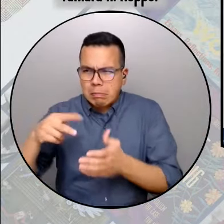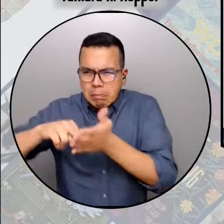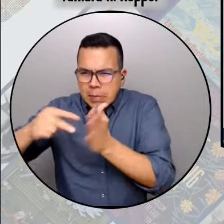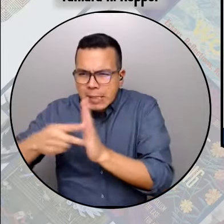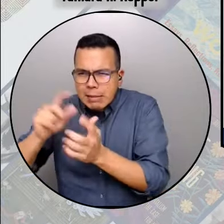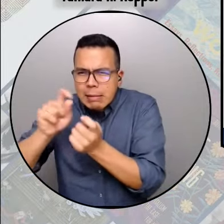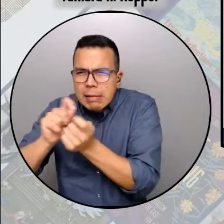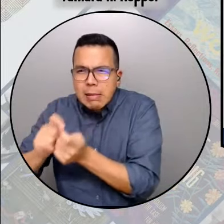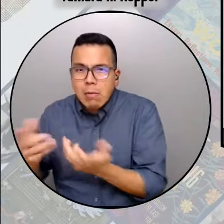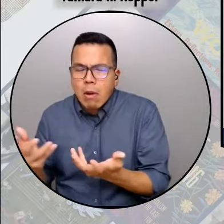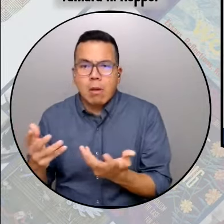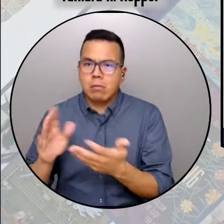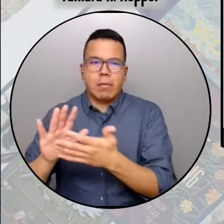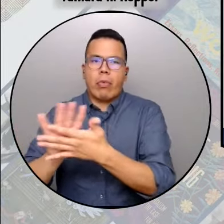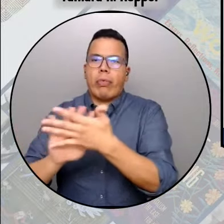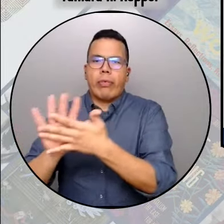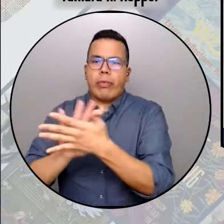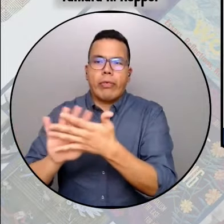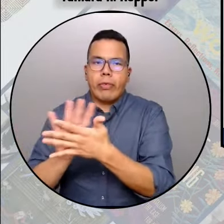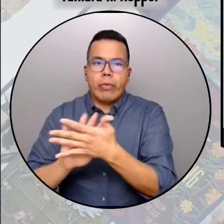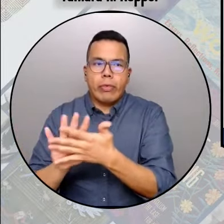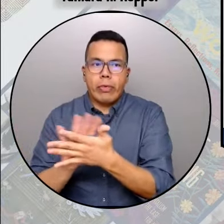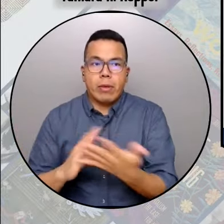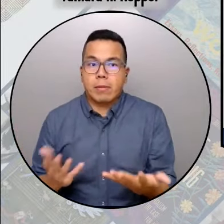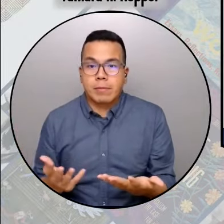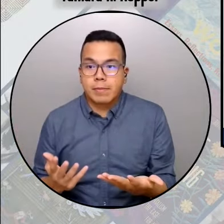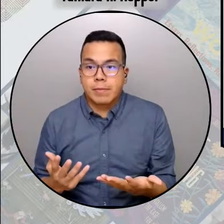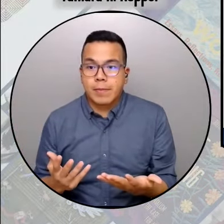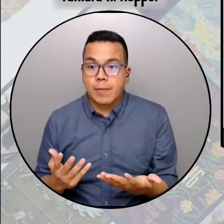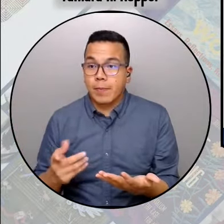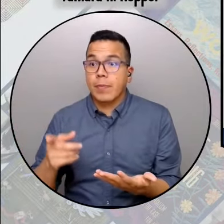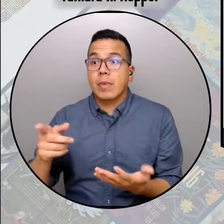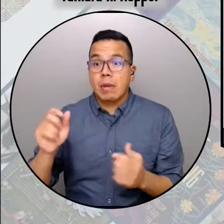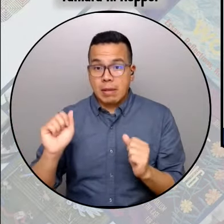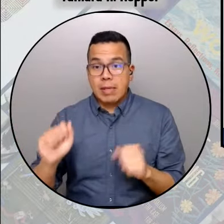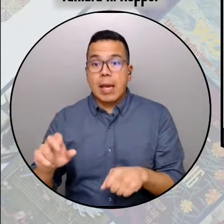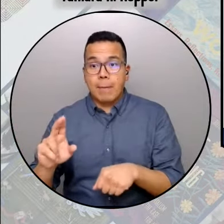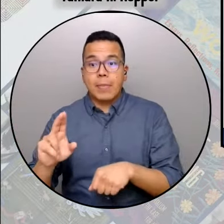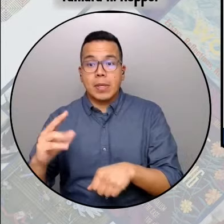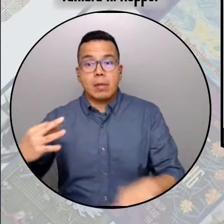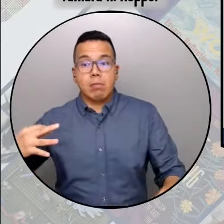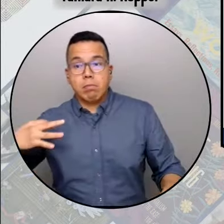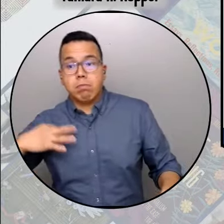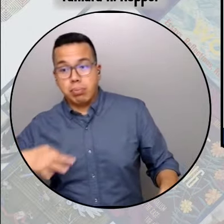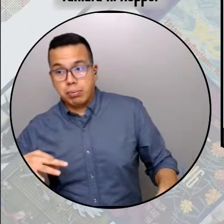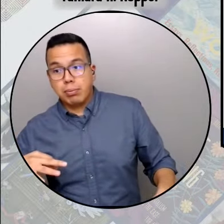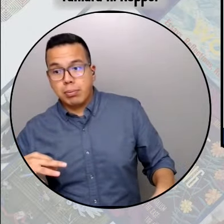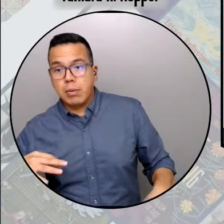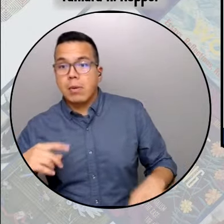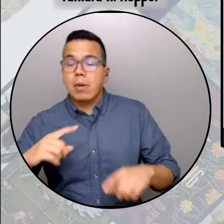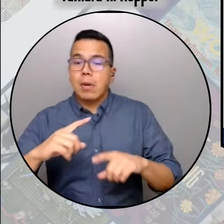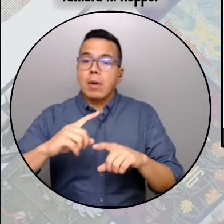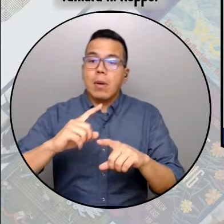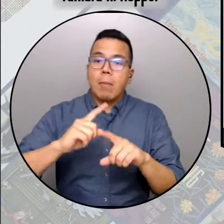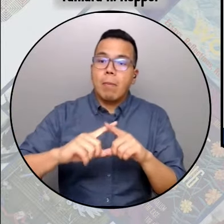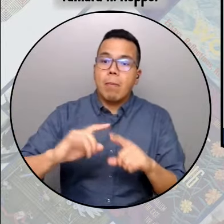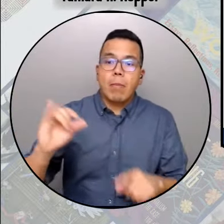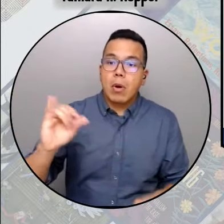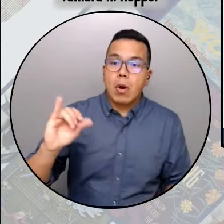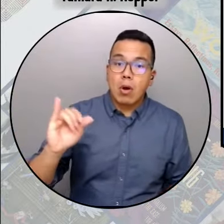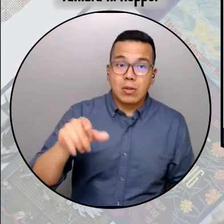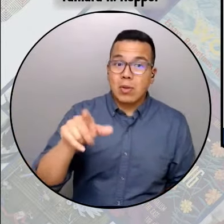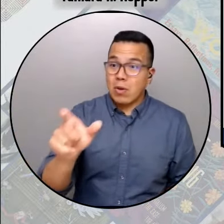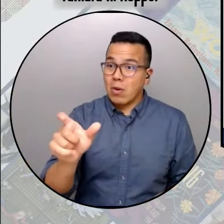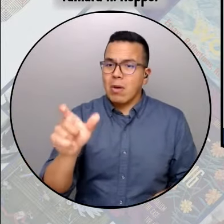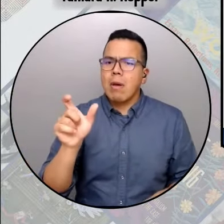the way that being accused of moral turpitude could be used both against you from being admitted to the country, but also used as kind of grounds for, you